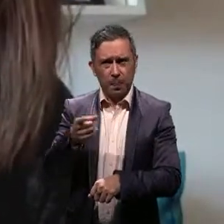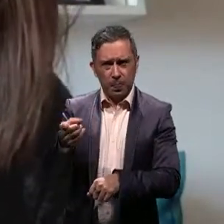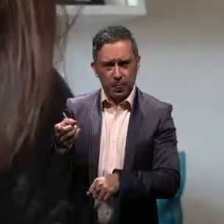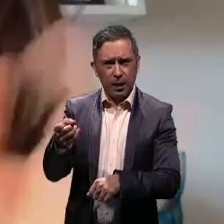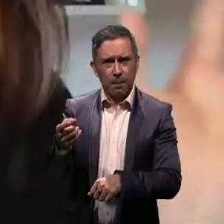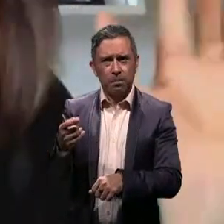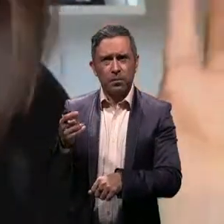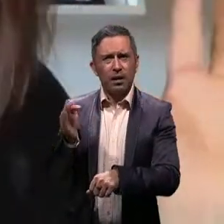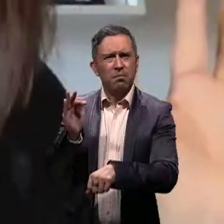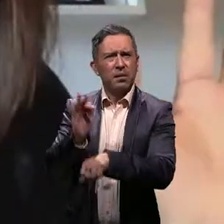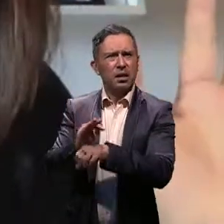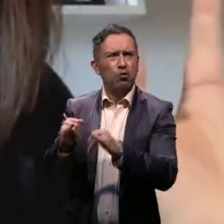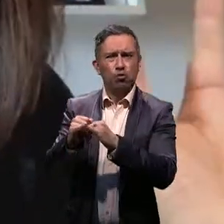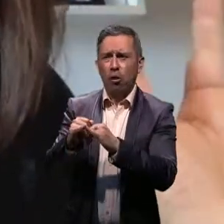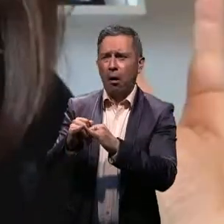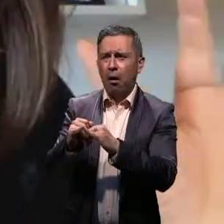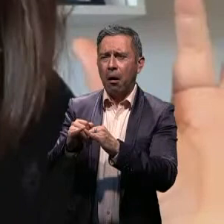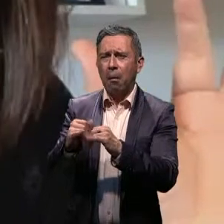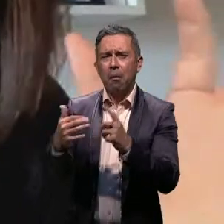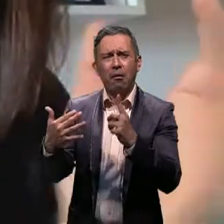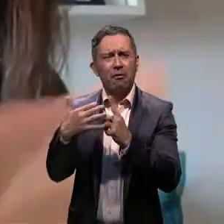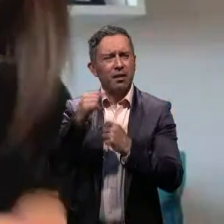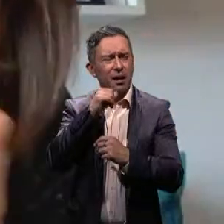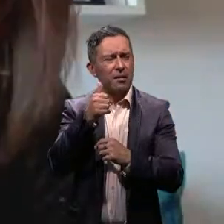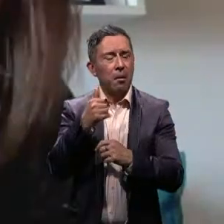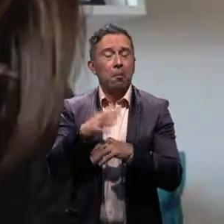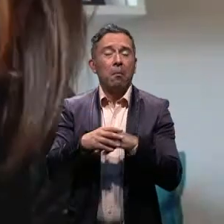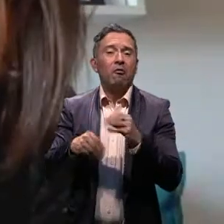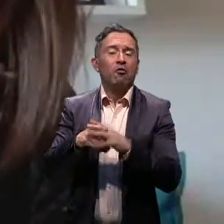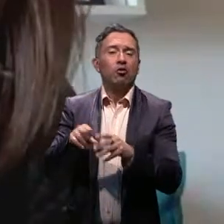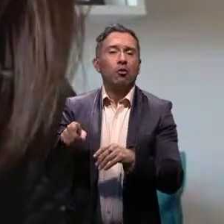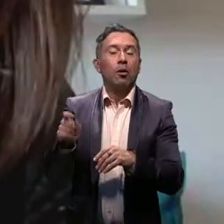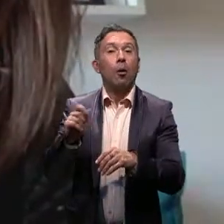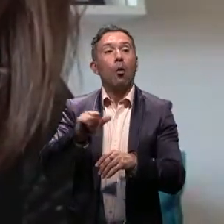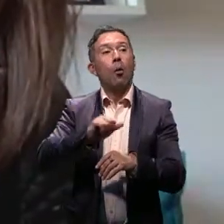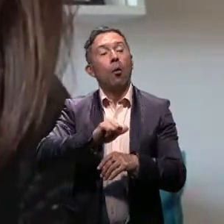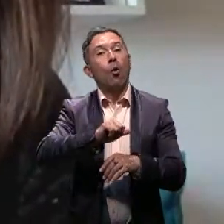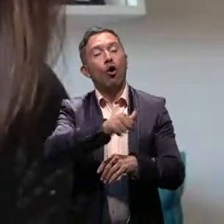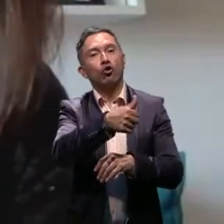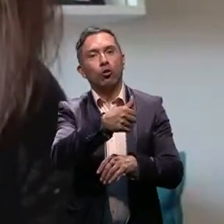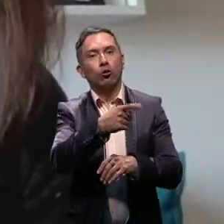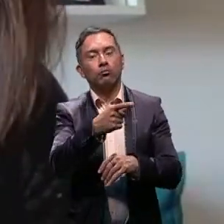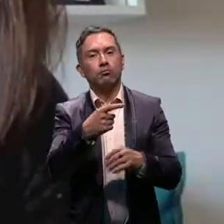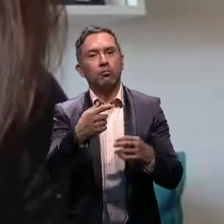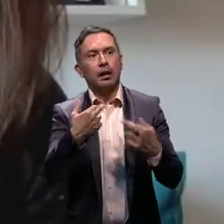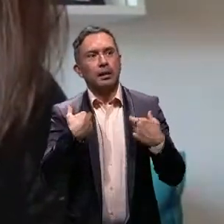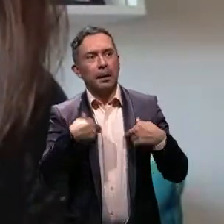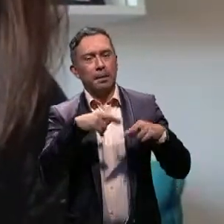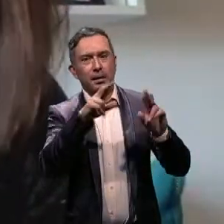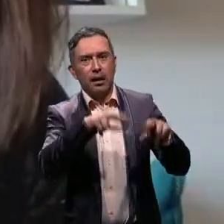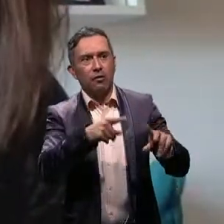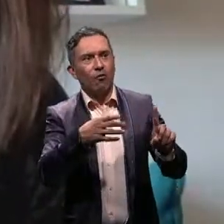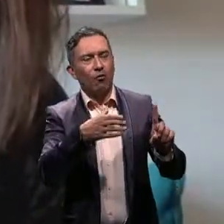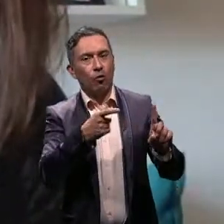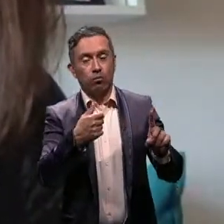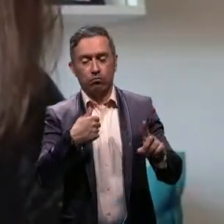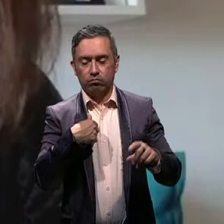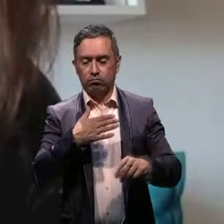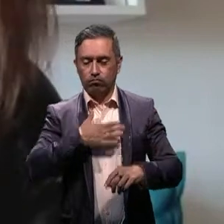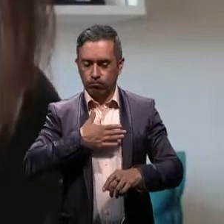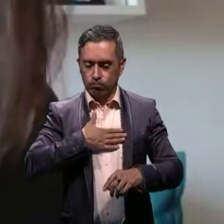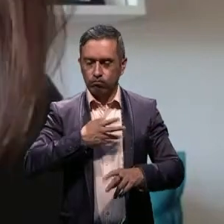are not popular, they said, well, they are independent, so I don't have anything to say. And there is